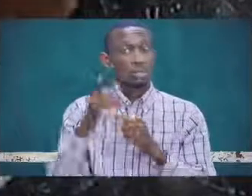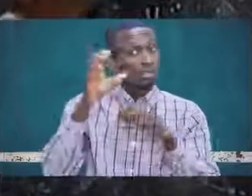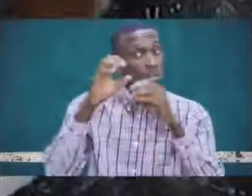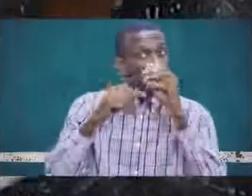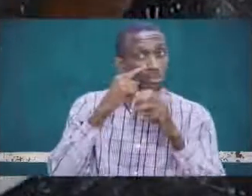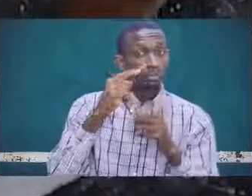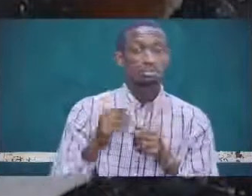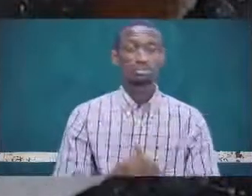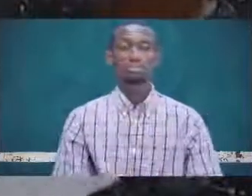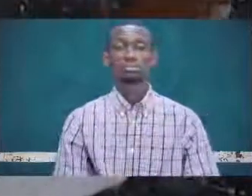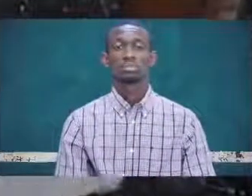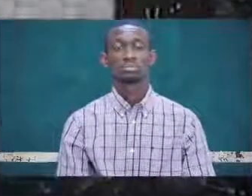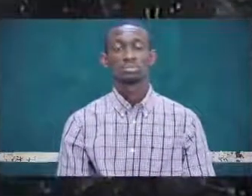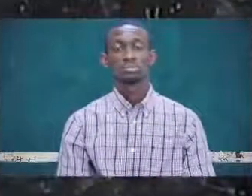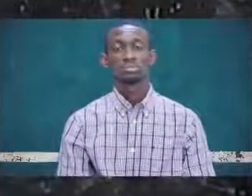substance